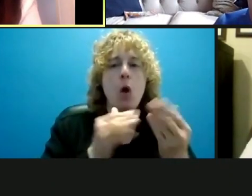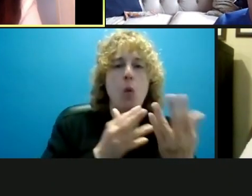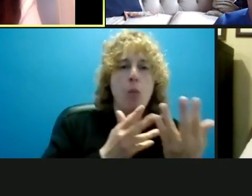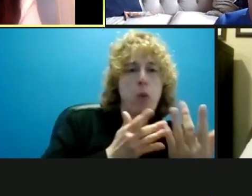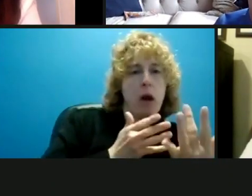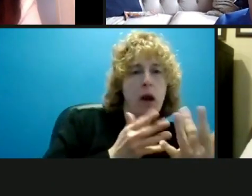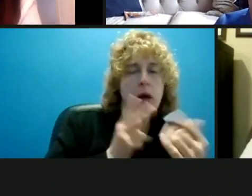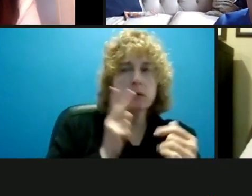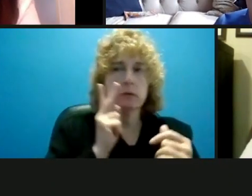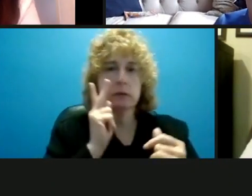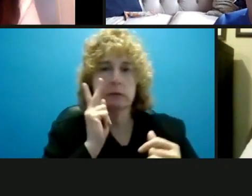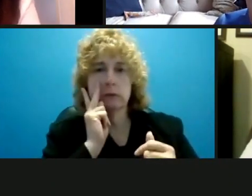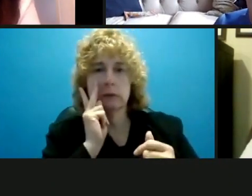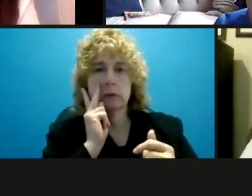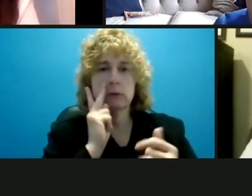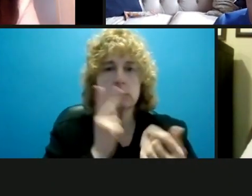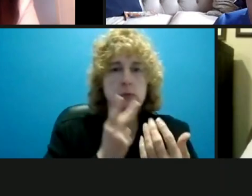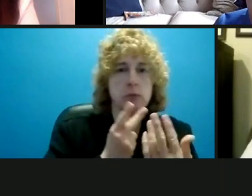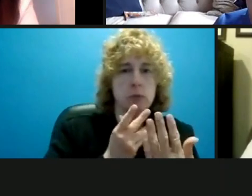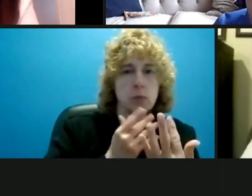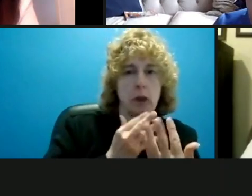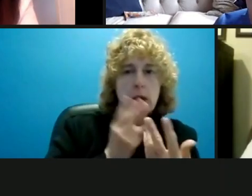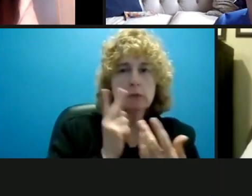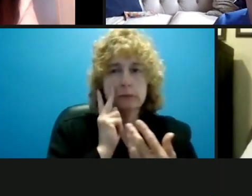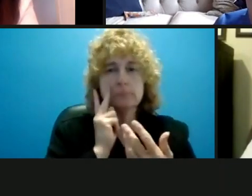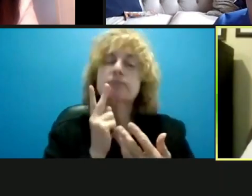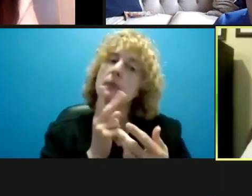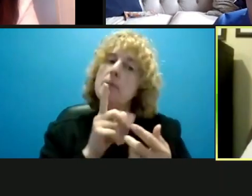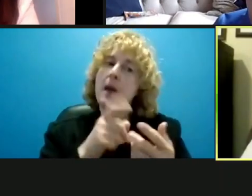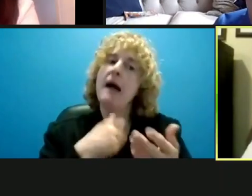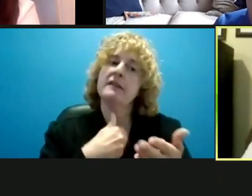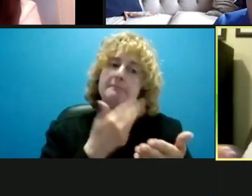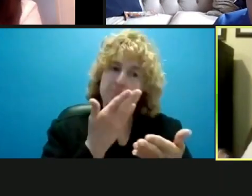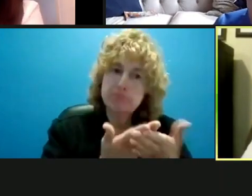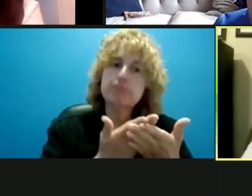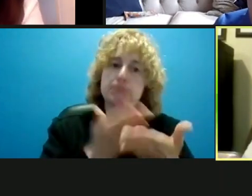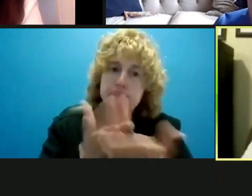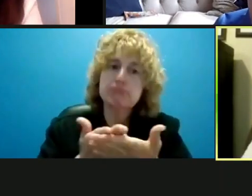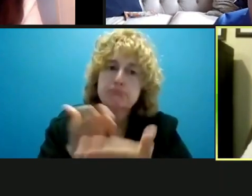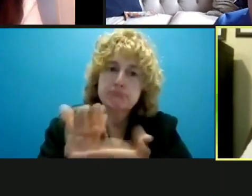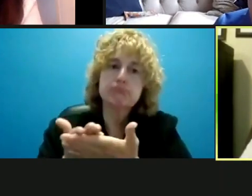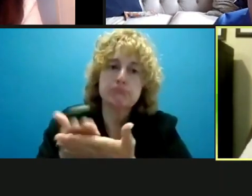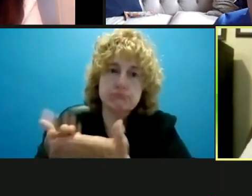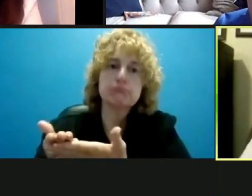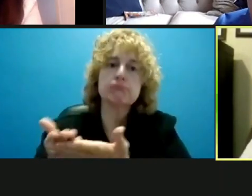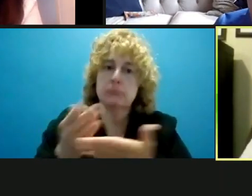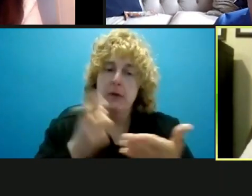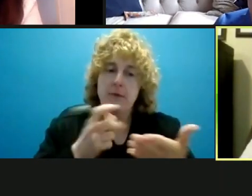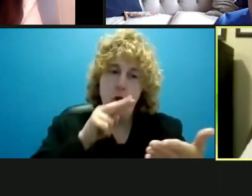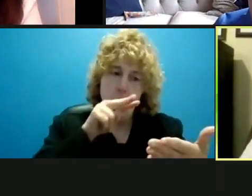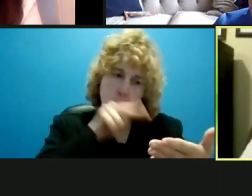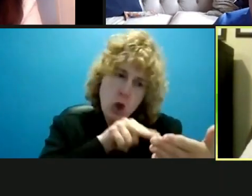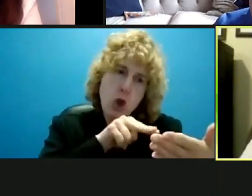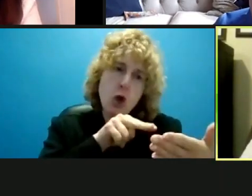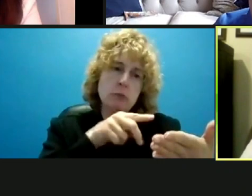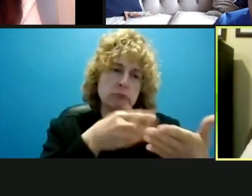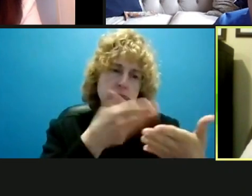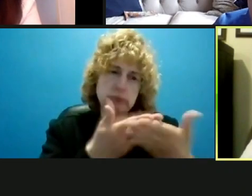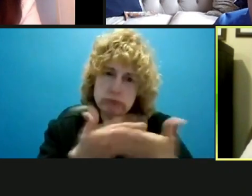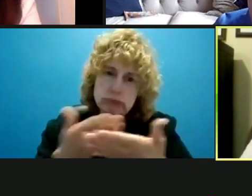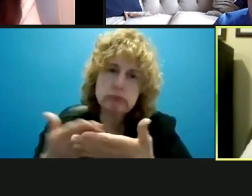Great. So evidence is important. We need to make sure that we're looking at the evidence and that we're weighing the evidence